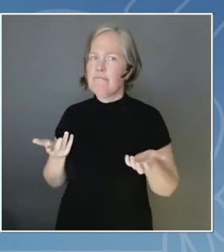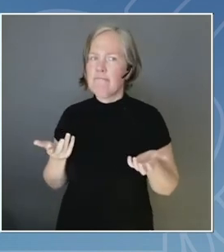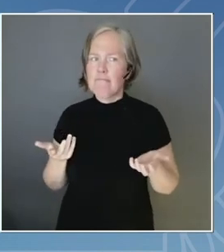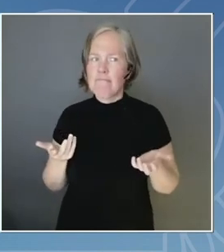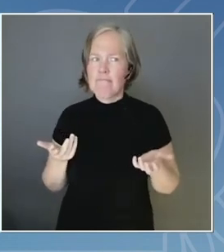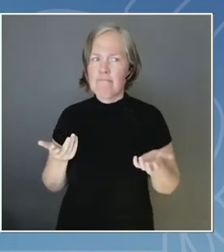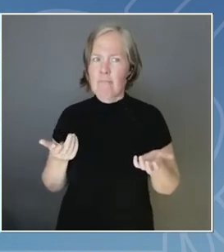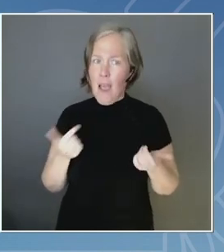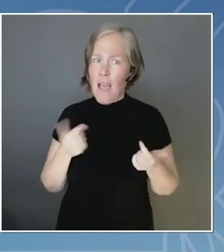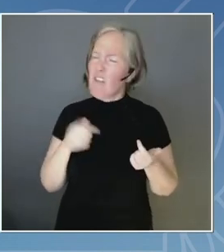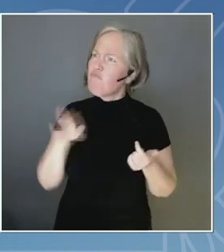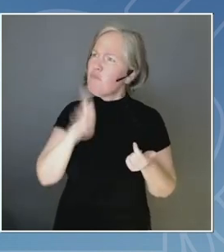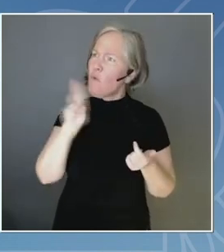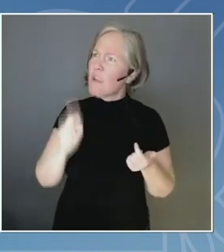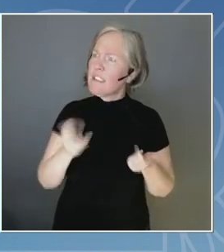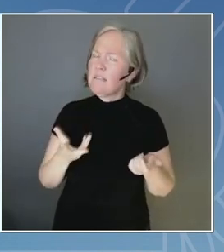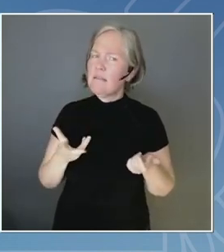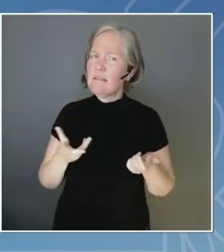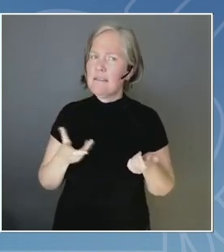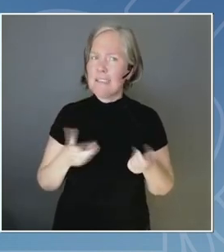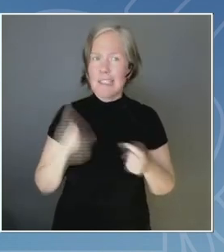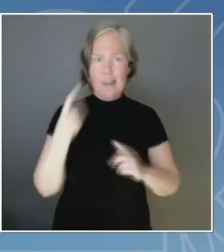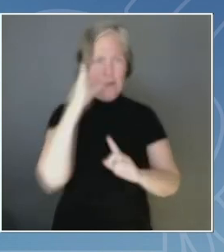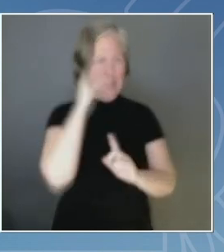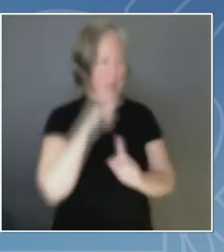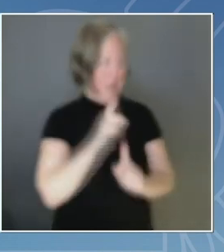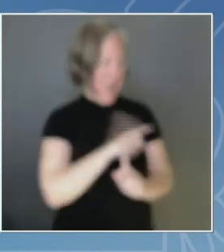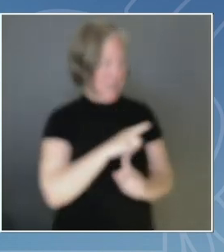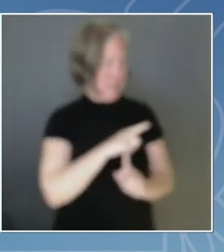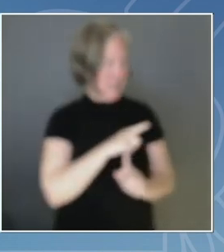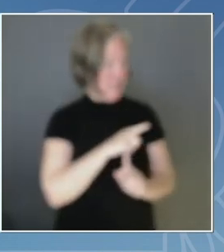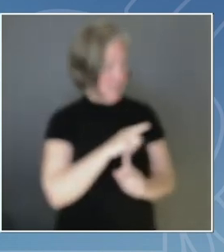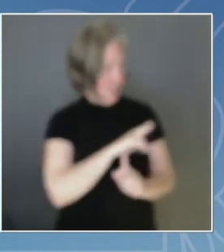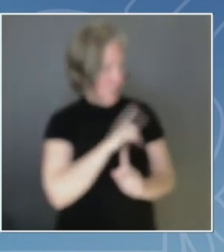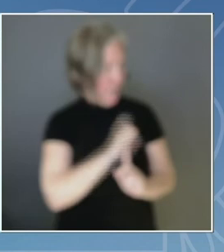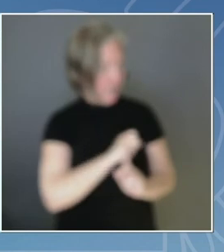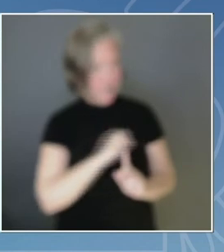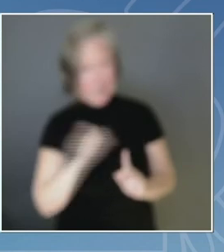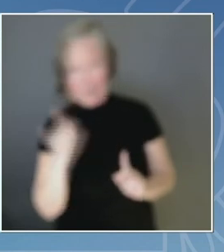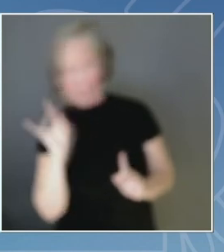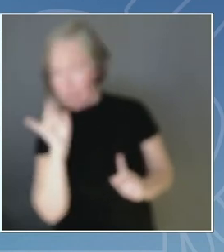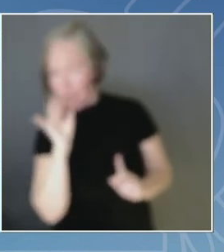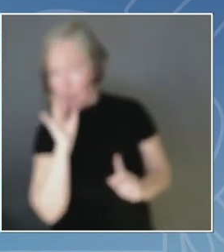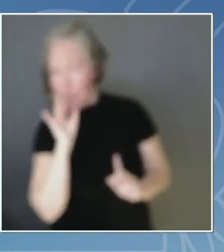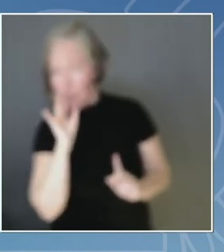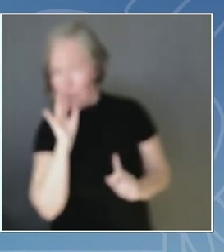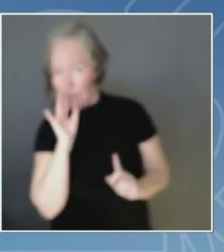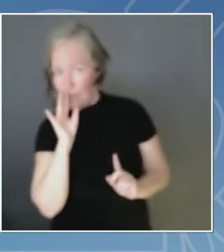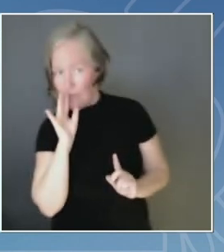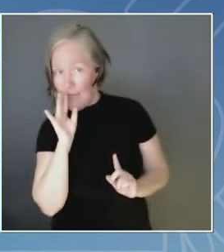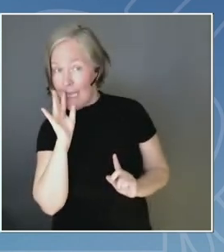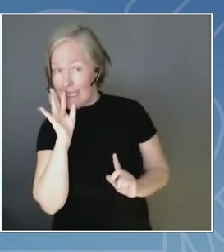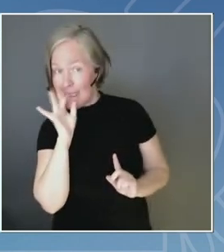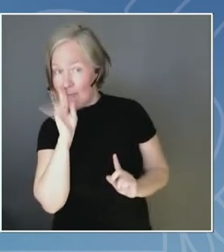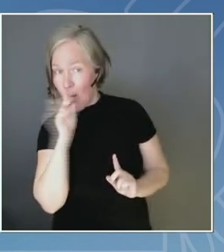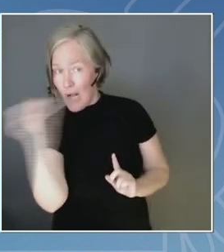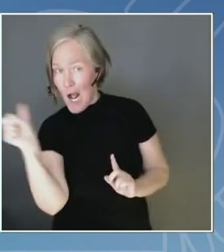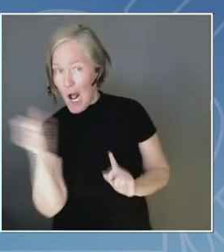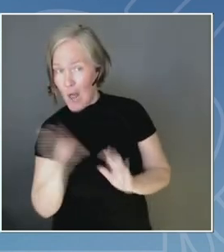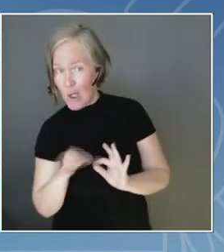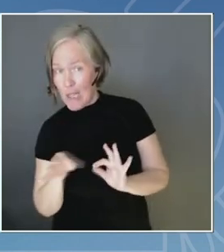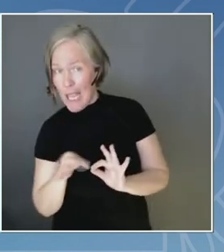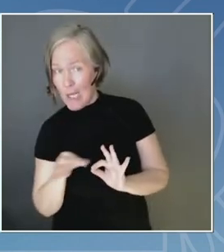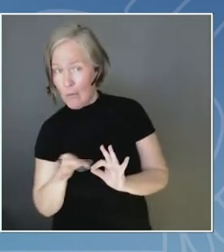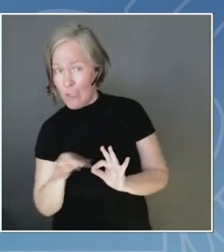from the United States, he turned to his colleague and spoke in a language which I understood, and he didn't know that. And he said, only in America